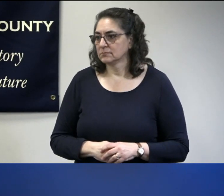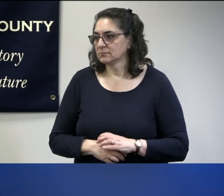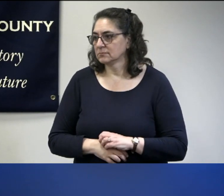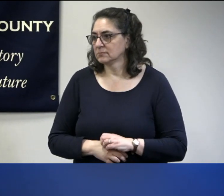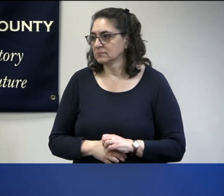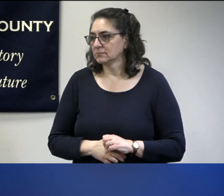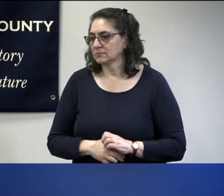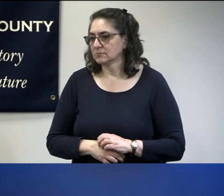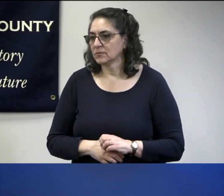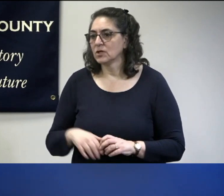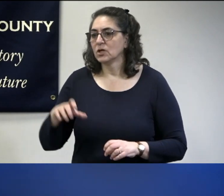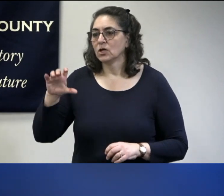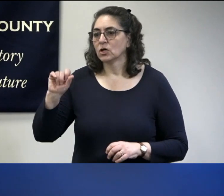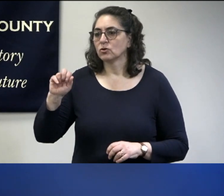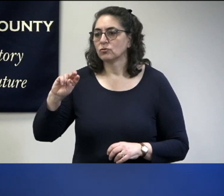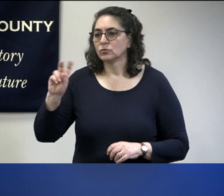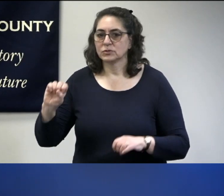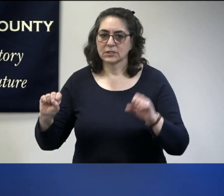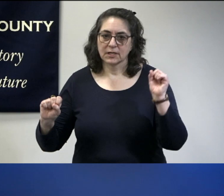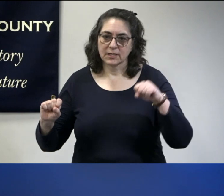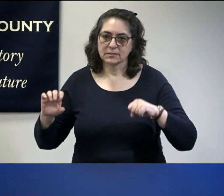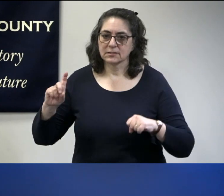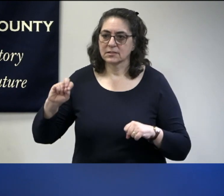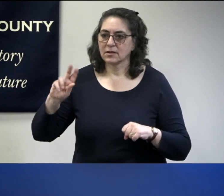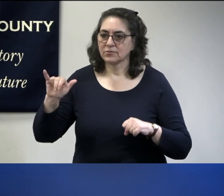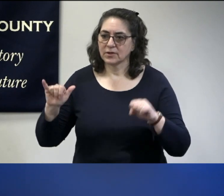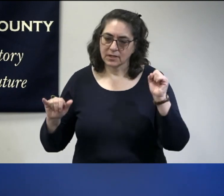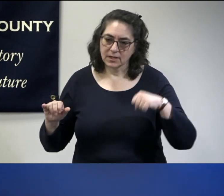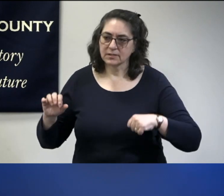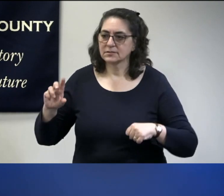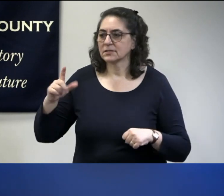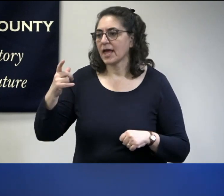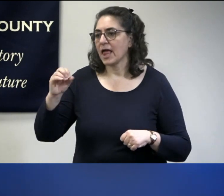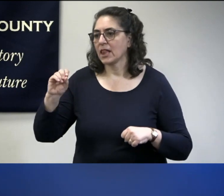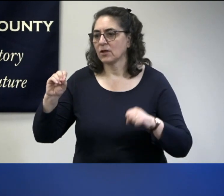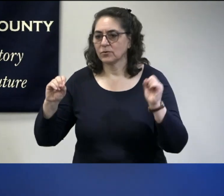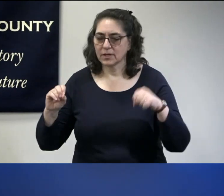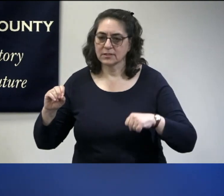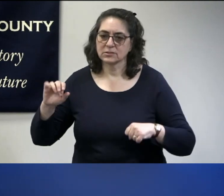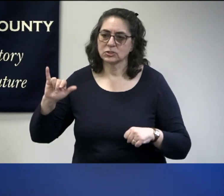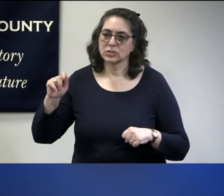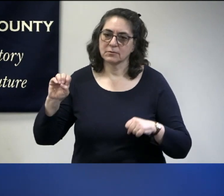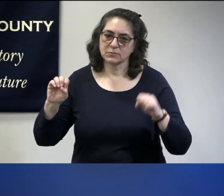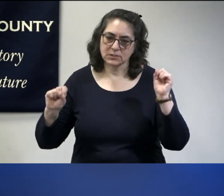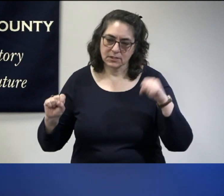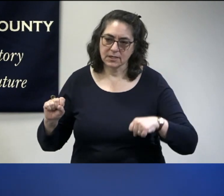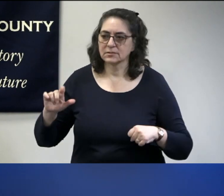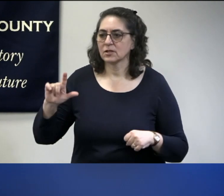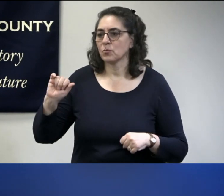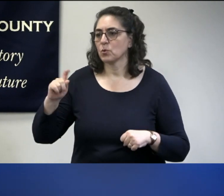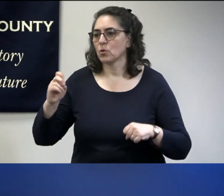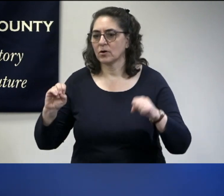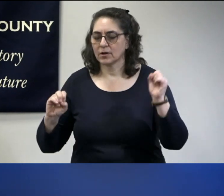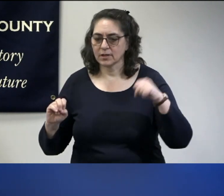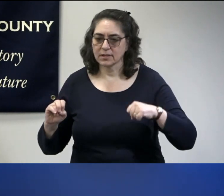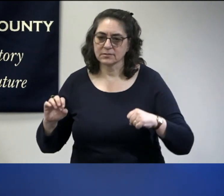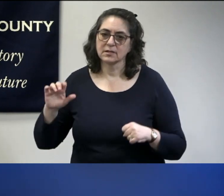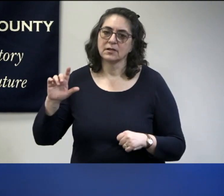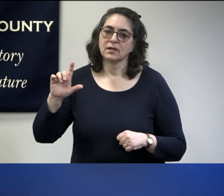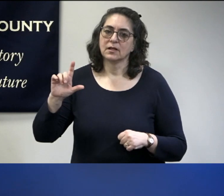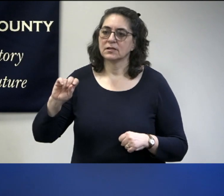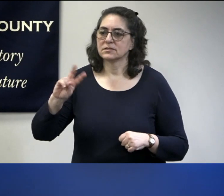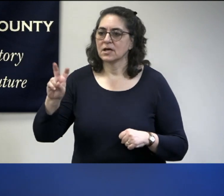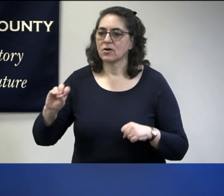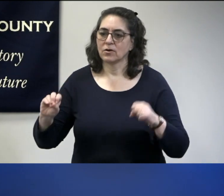County Commissioners Cruz, yes. Duffy, yes. Gallo, yes. James, yes. Lepore, yes. Deputy Director Lazara,